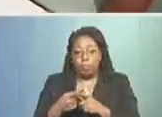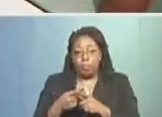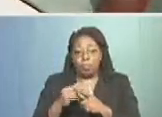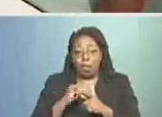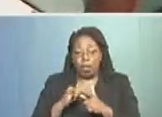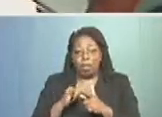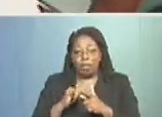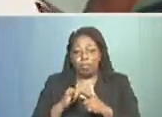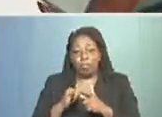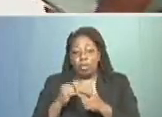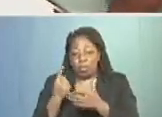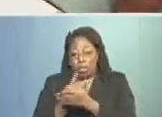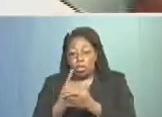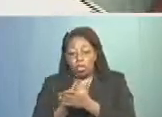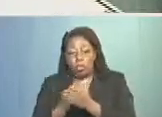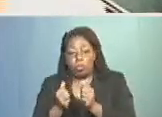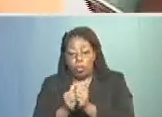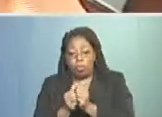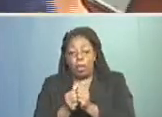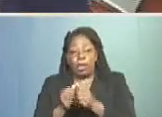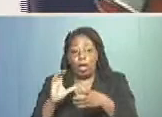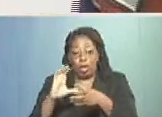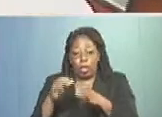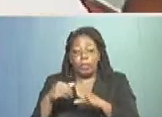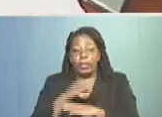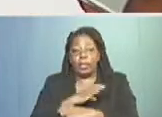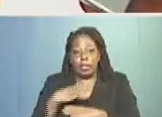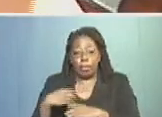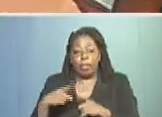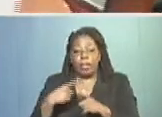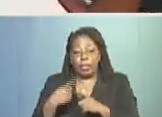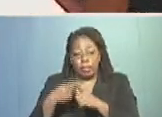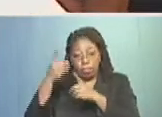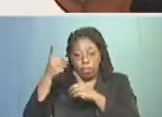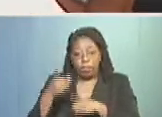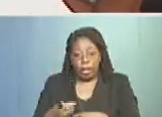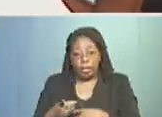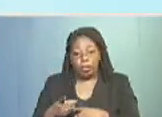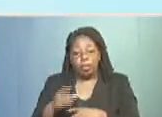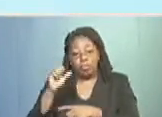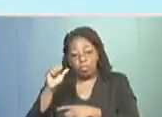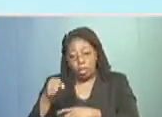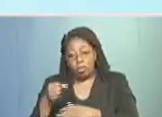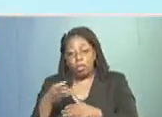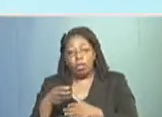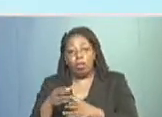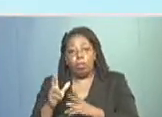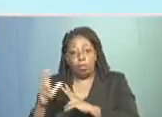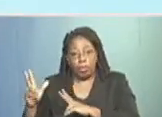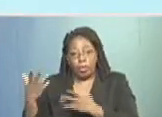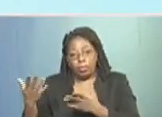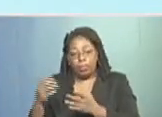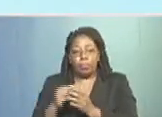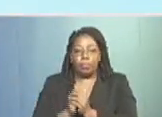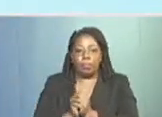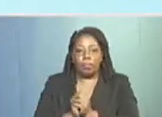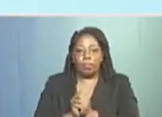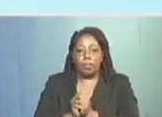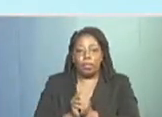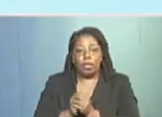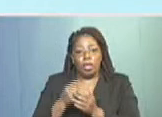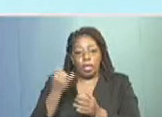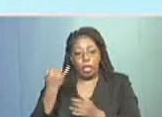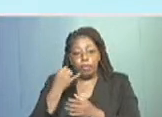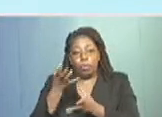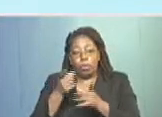guidance from my colleagues in Cabinet, and then we'll determine if those parade will come off. Looking to support local businesses